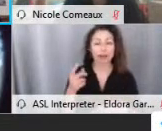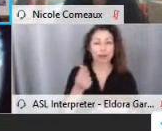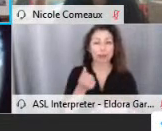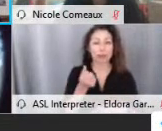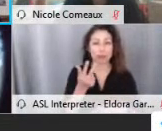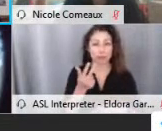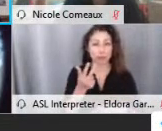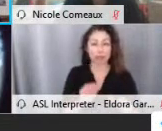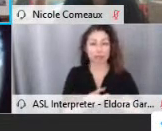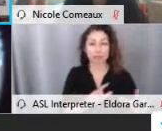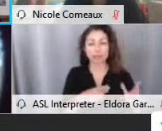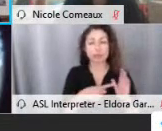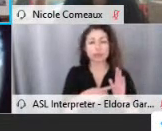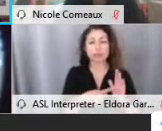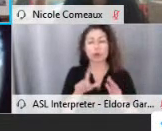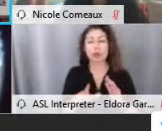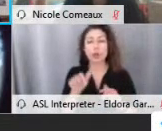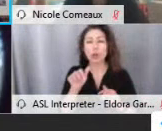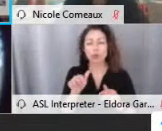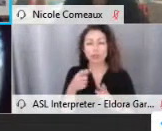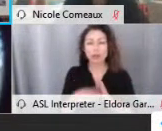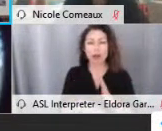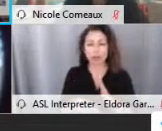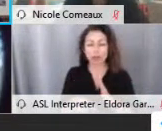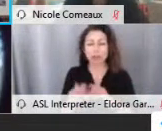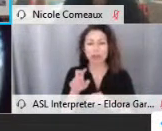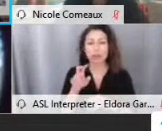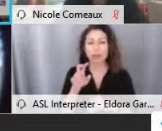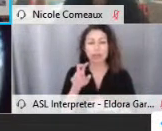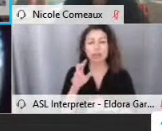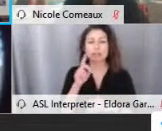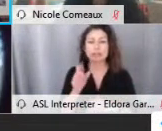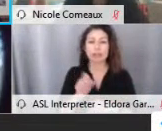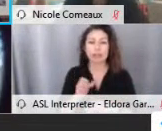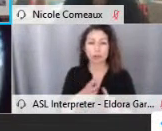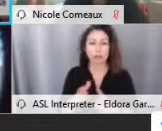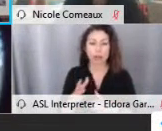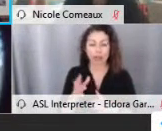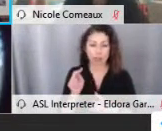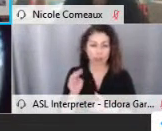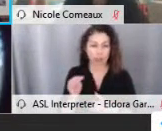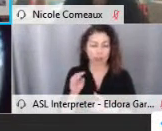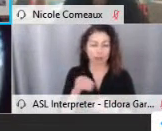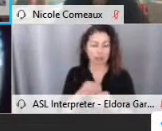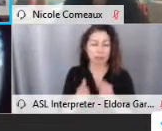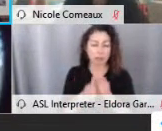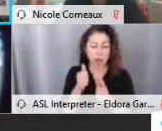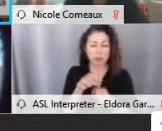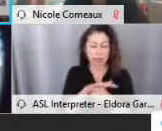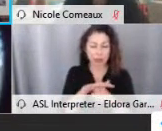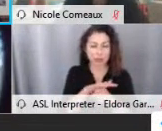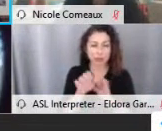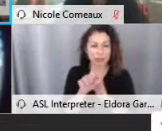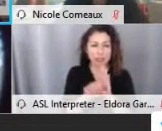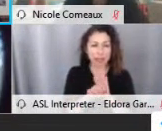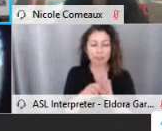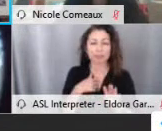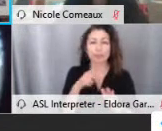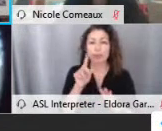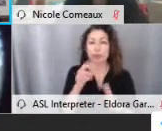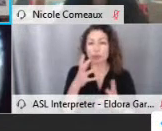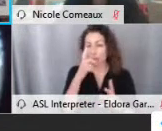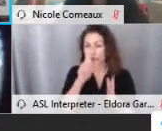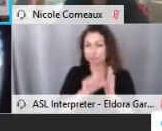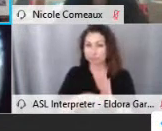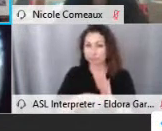of the lowest cost silver plan in New Mexico in most areas of the state. I do want to